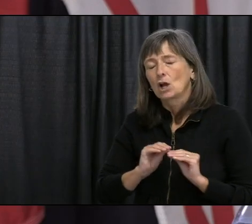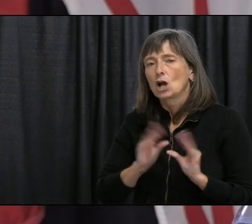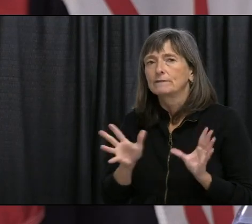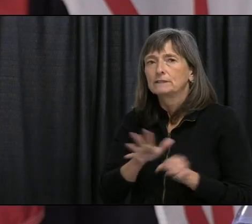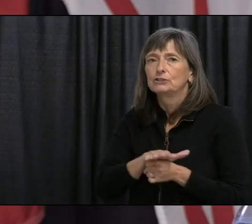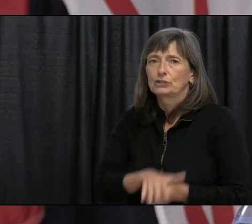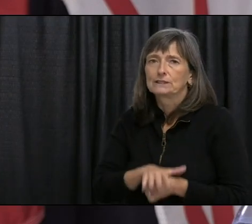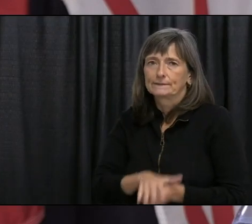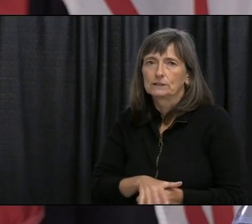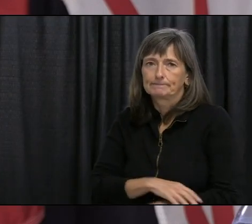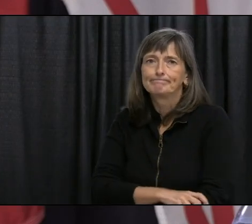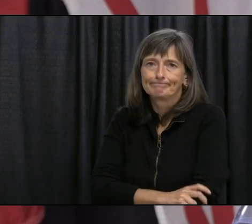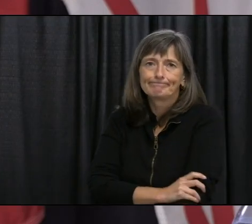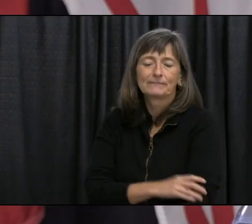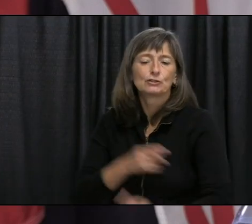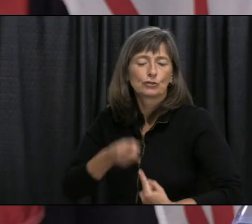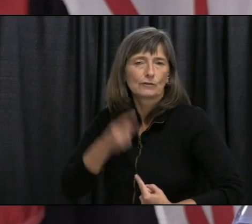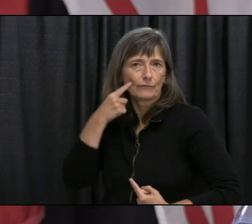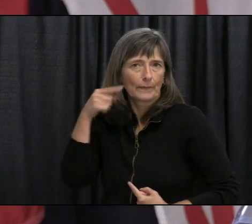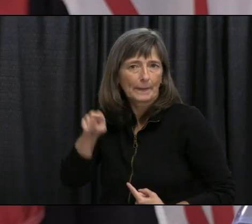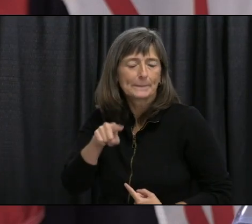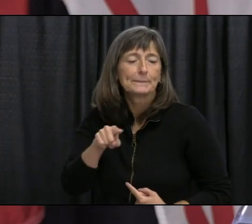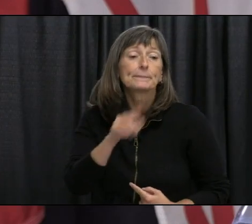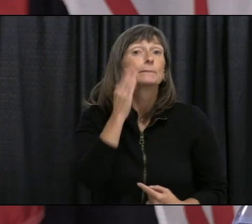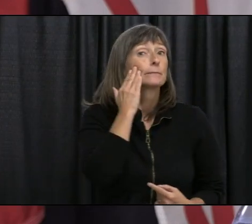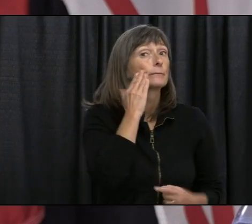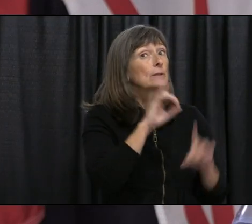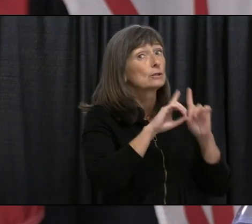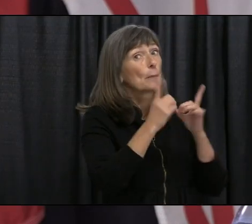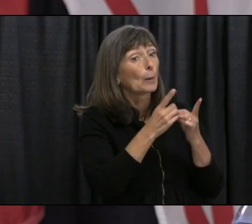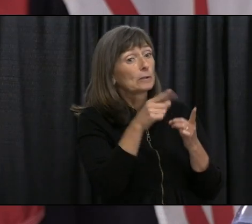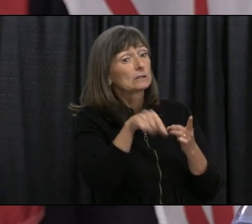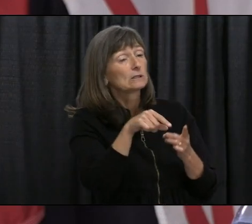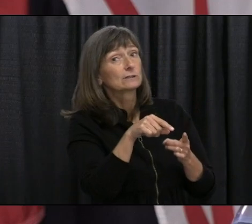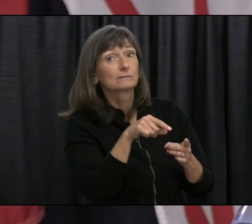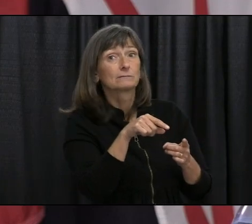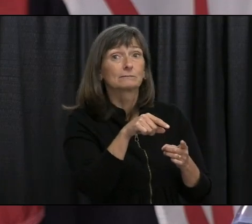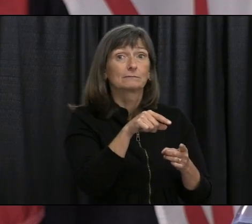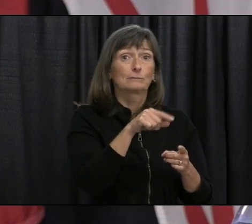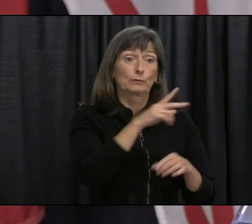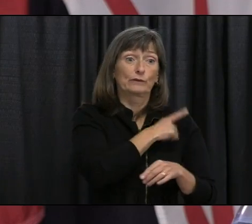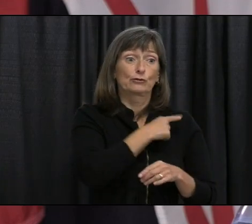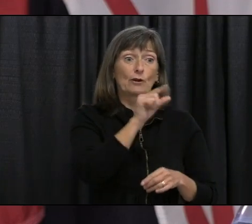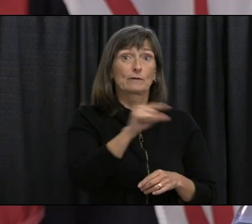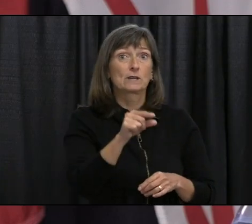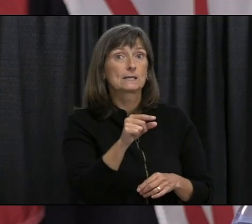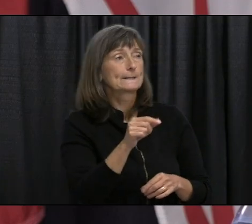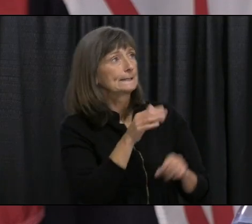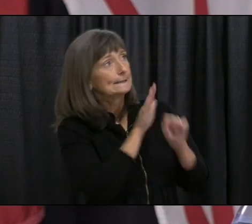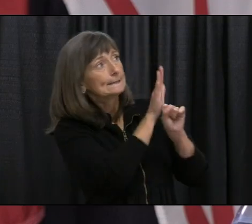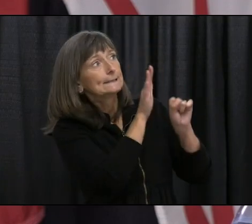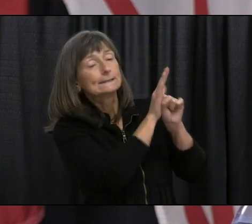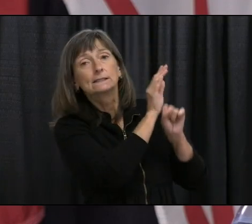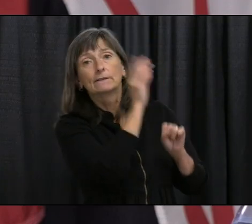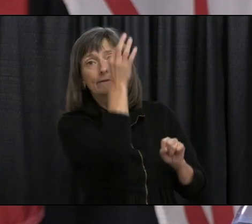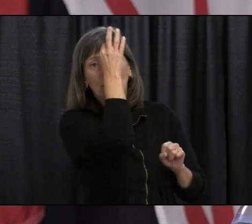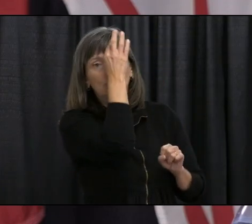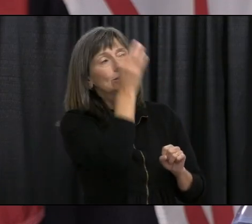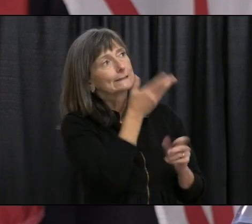in government are working to get the federal government to come forth with their support for the oil and gas